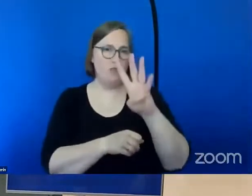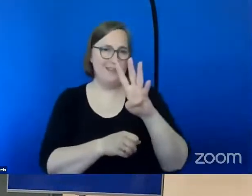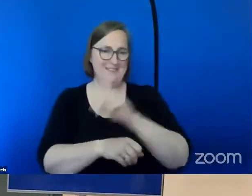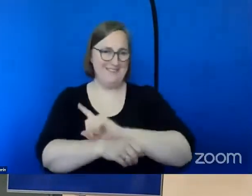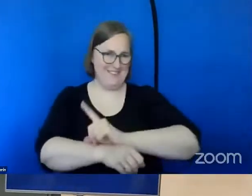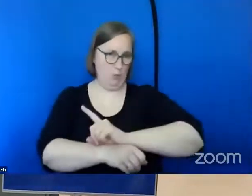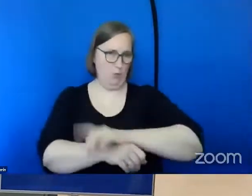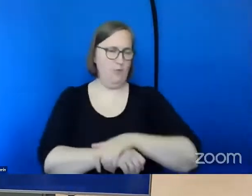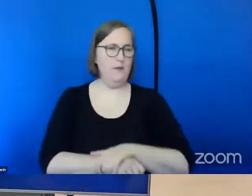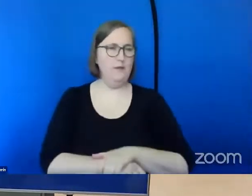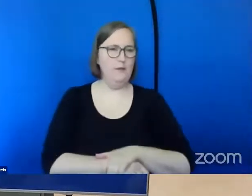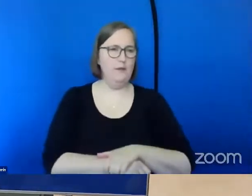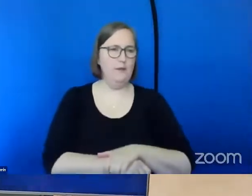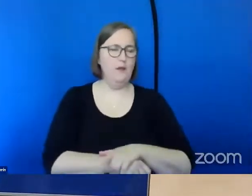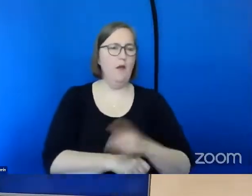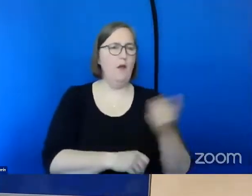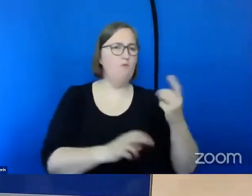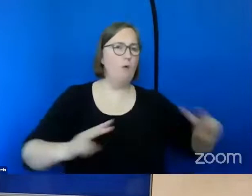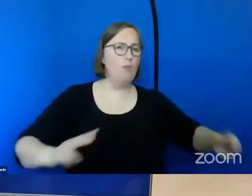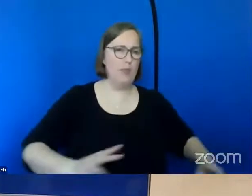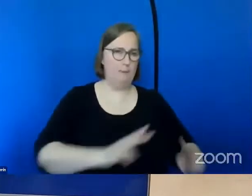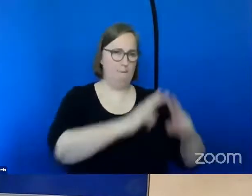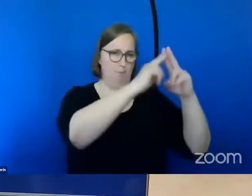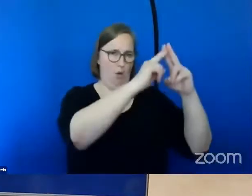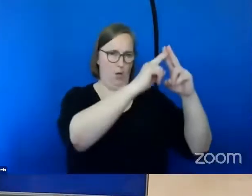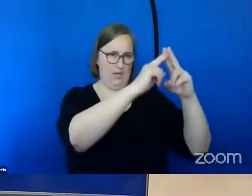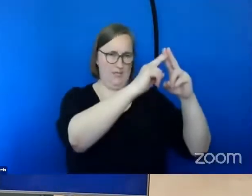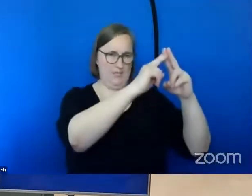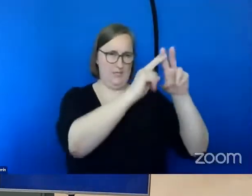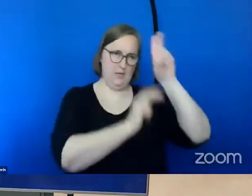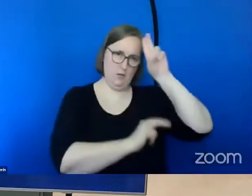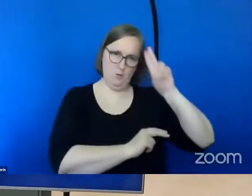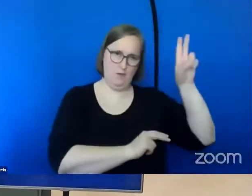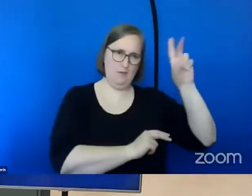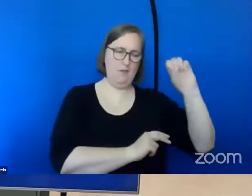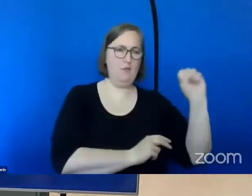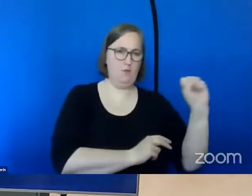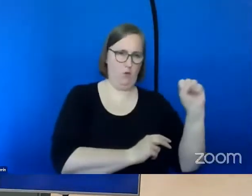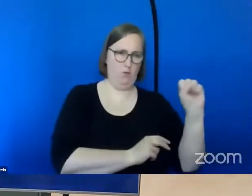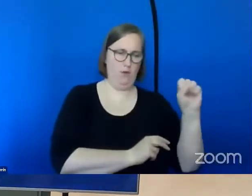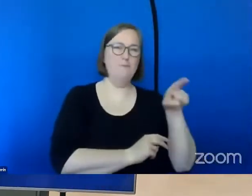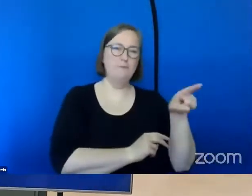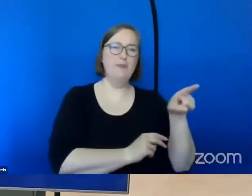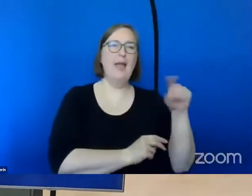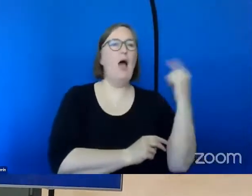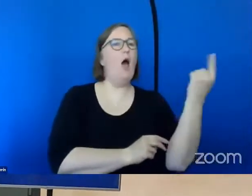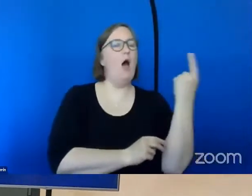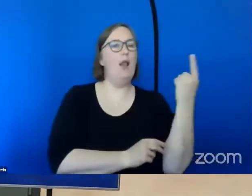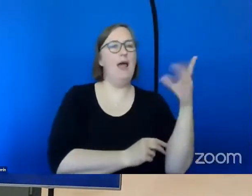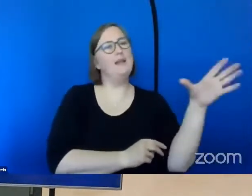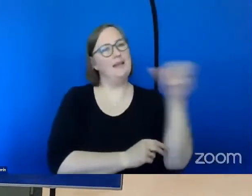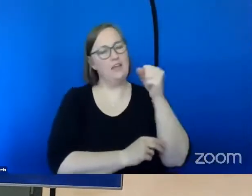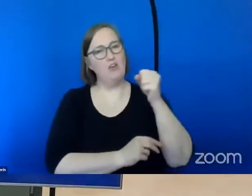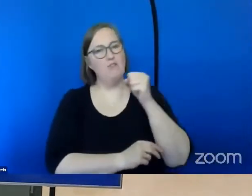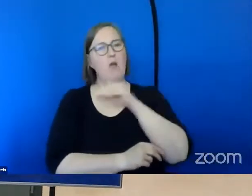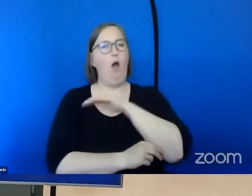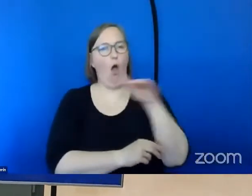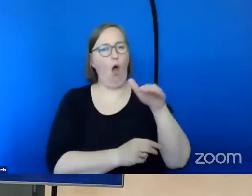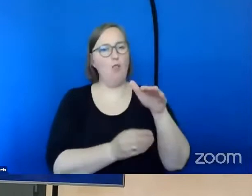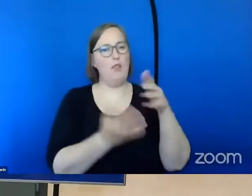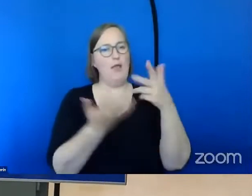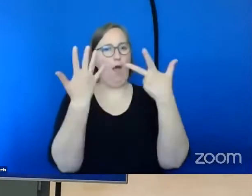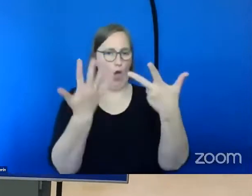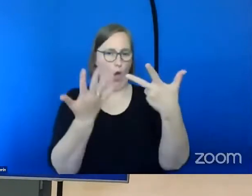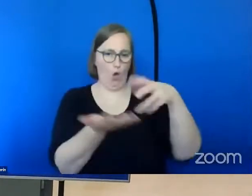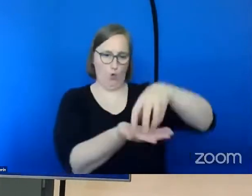3-minute target time. So here we go. Let's start with the second heat. Tony Forsberg is the pilot for the ex-Opera